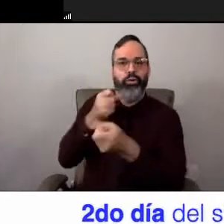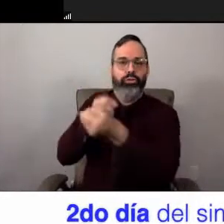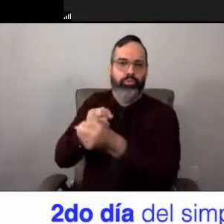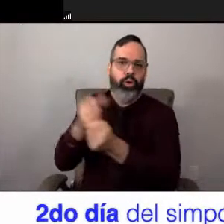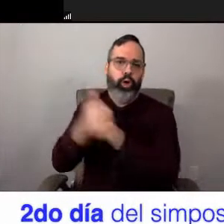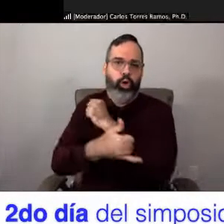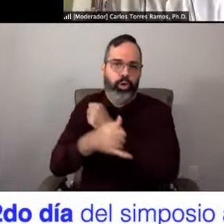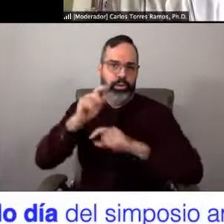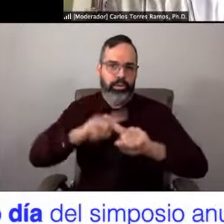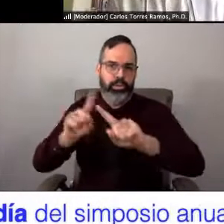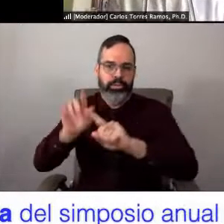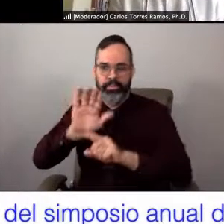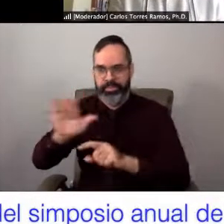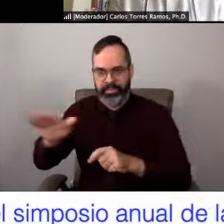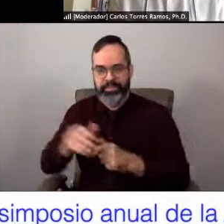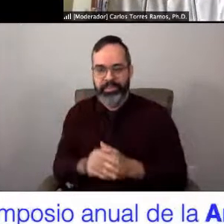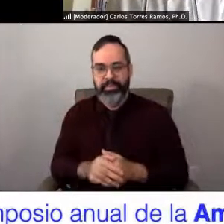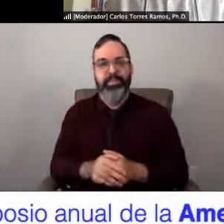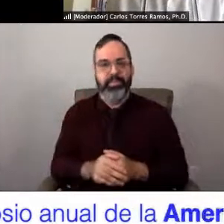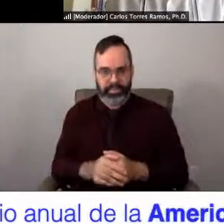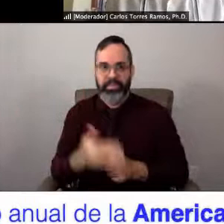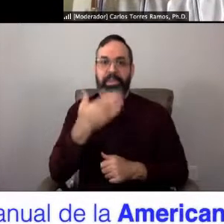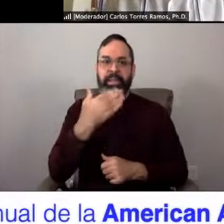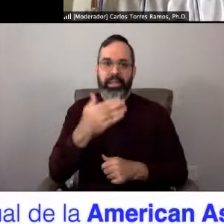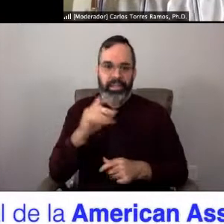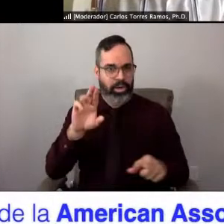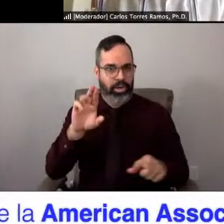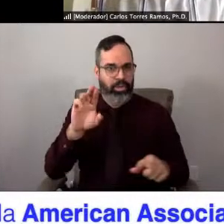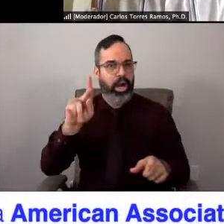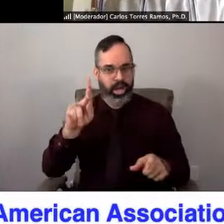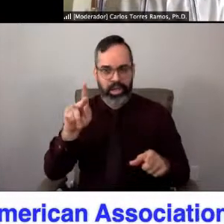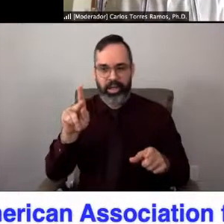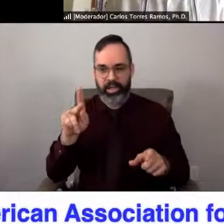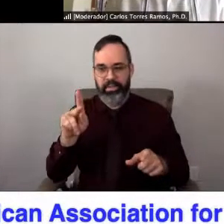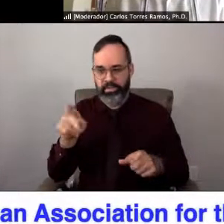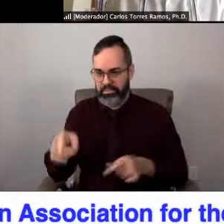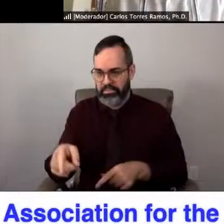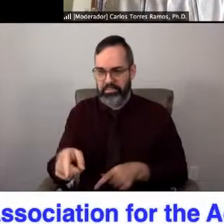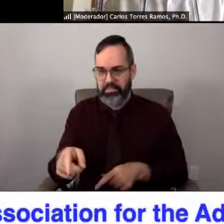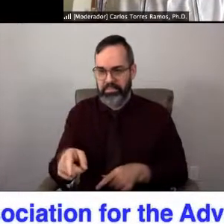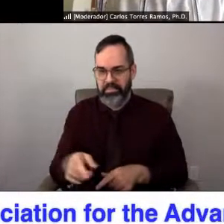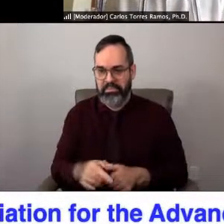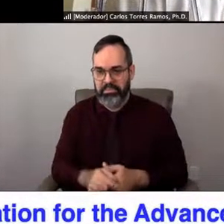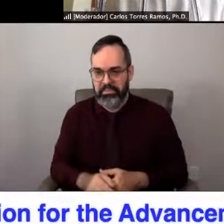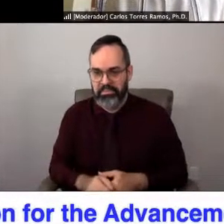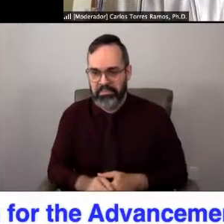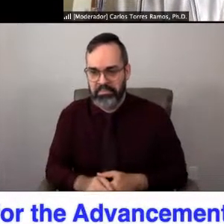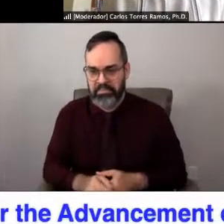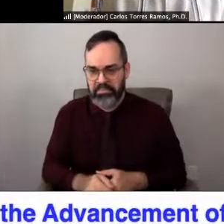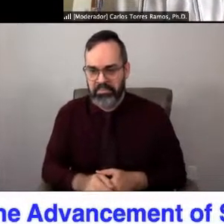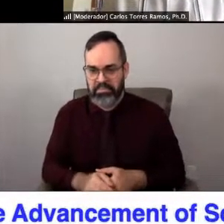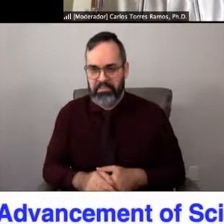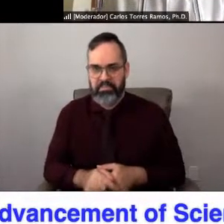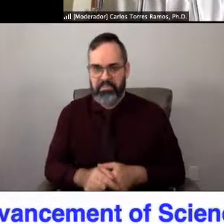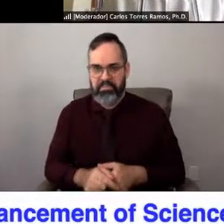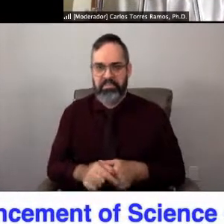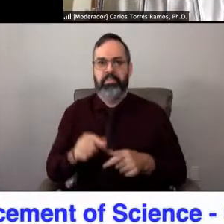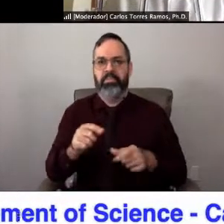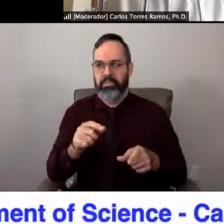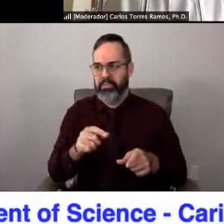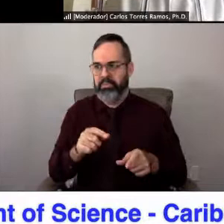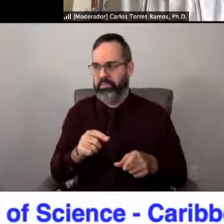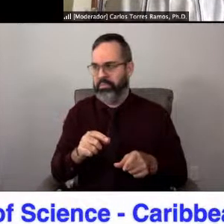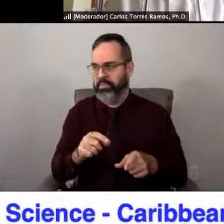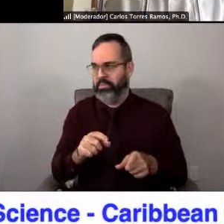Thank you, Dr. Bullock. We have now a question for Dr. Ortiz. The question deals